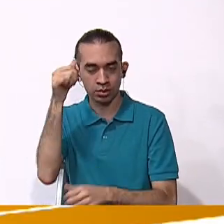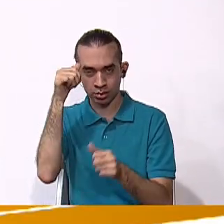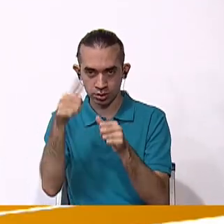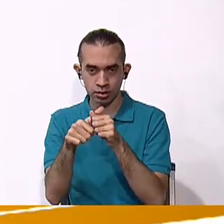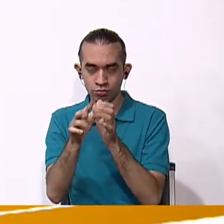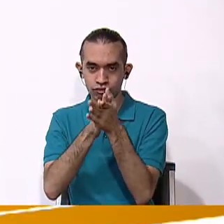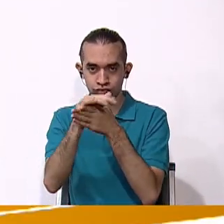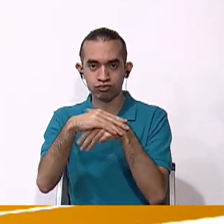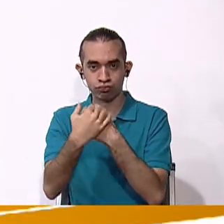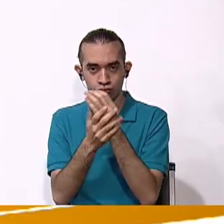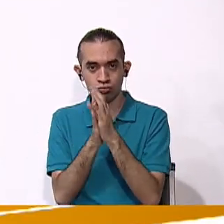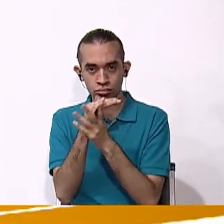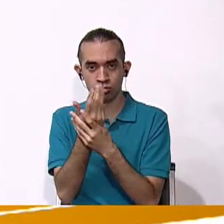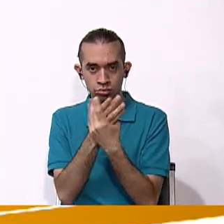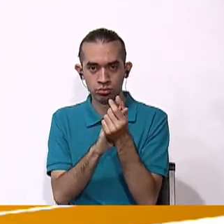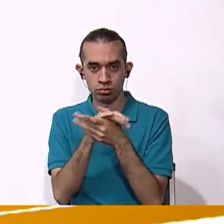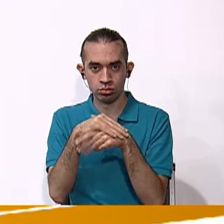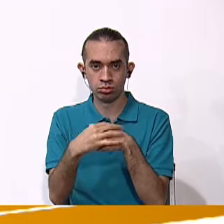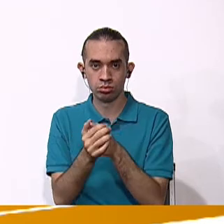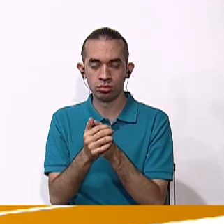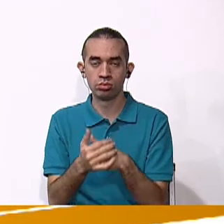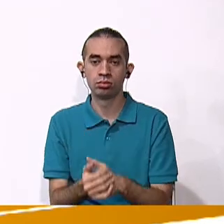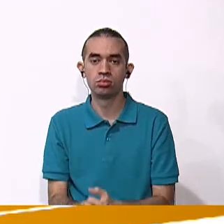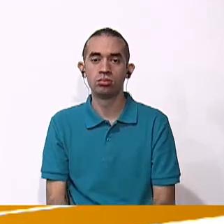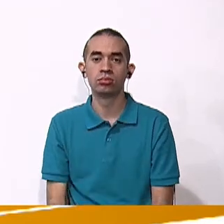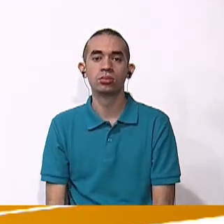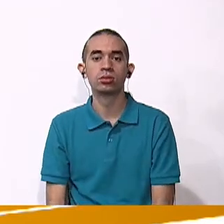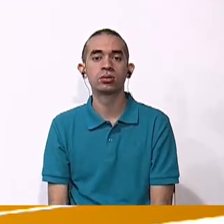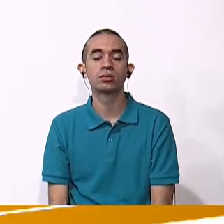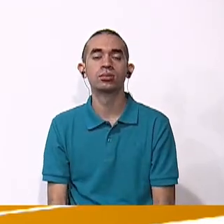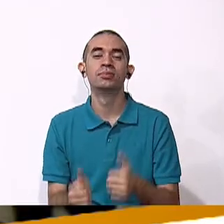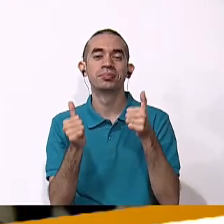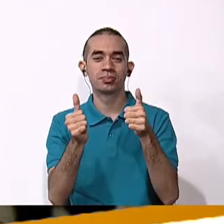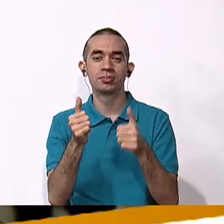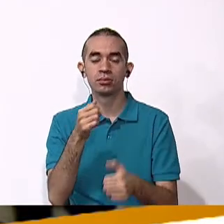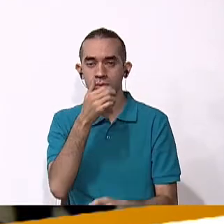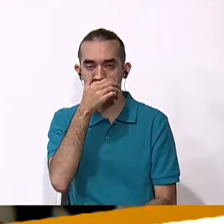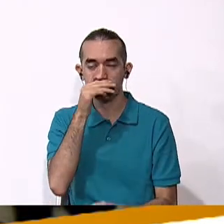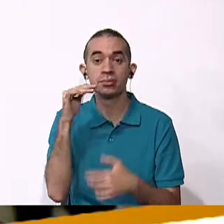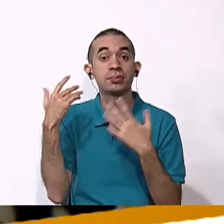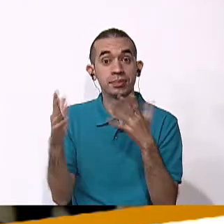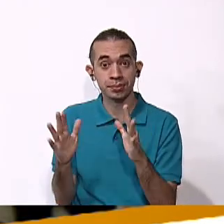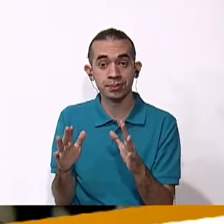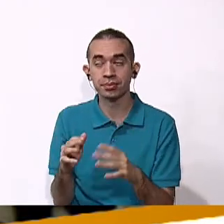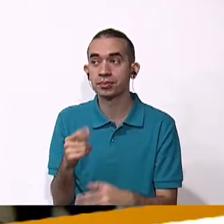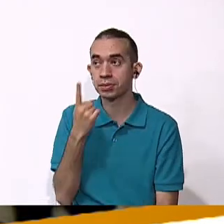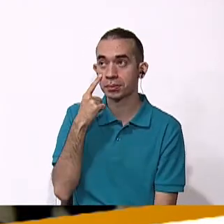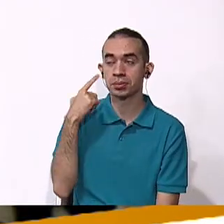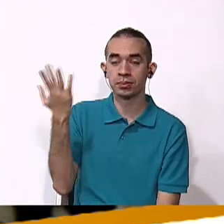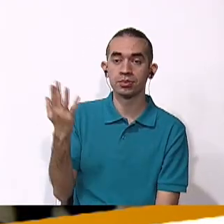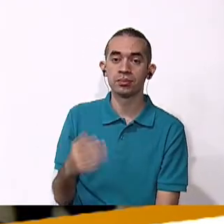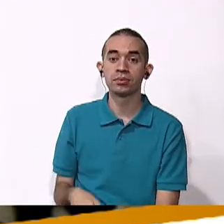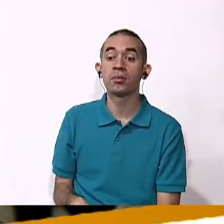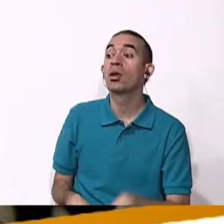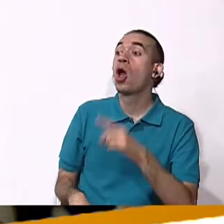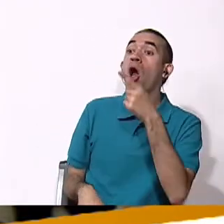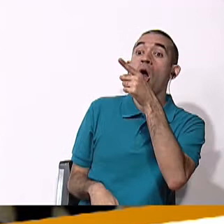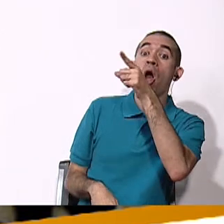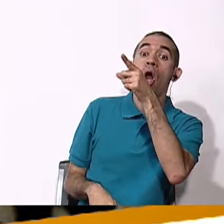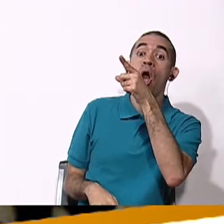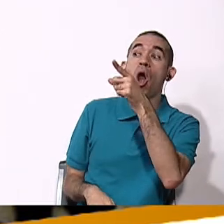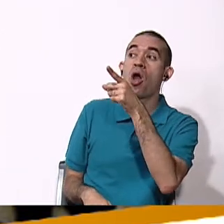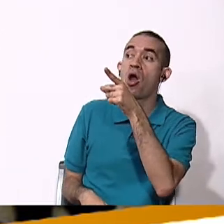to wash your hands. Very good. Now, Jack, look. Oh, he